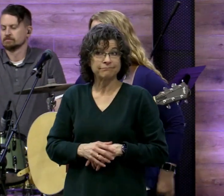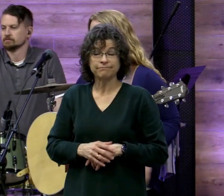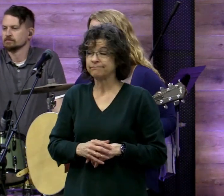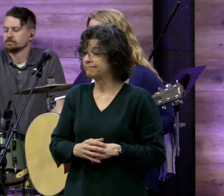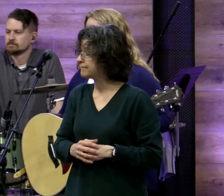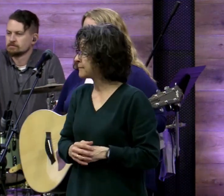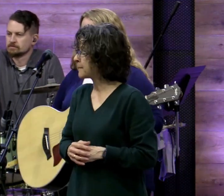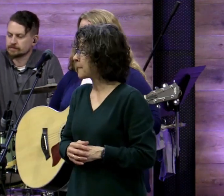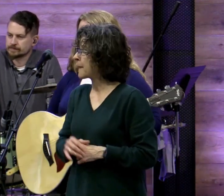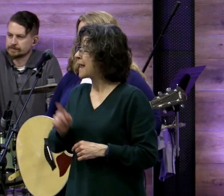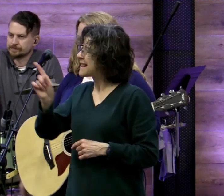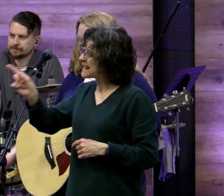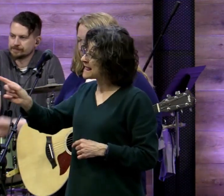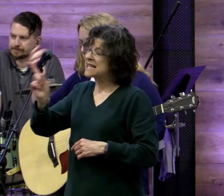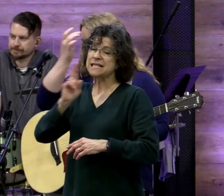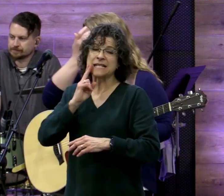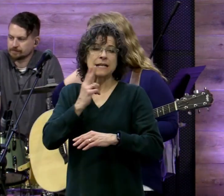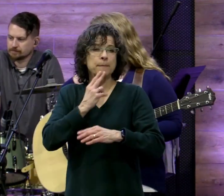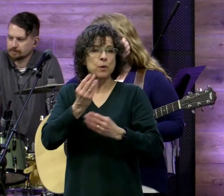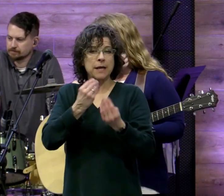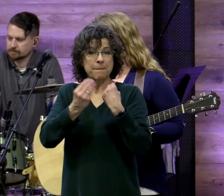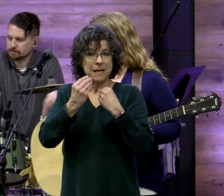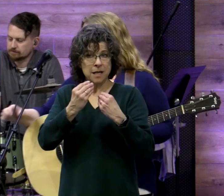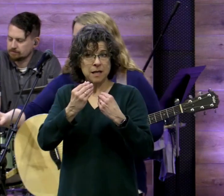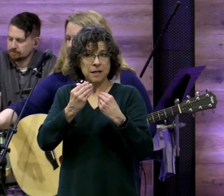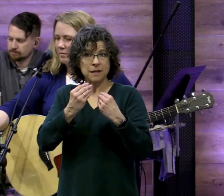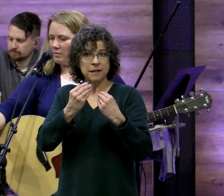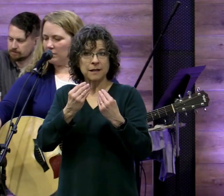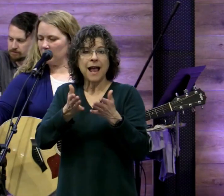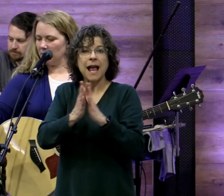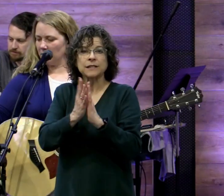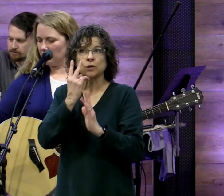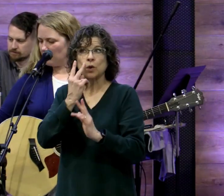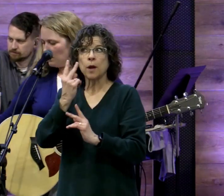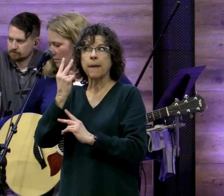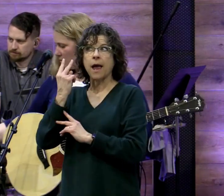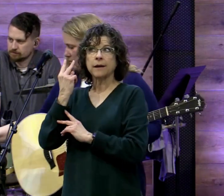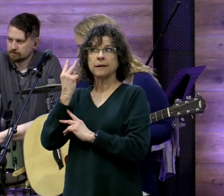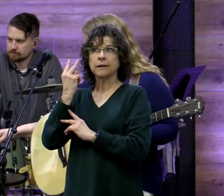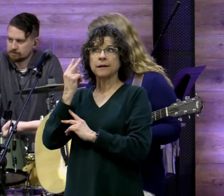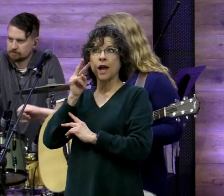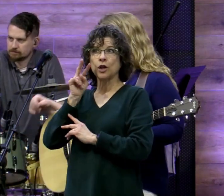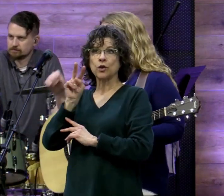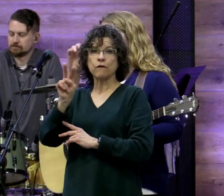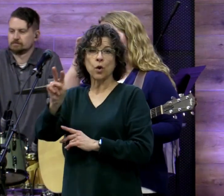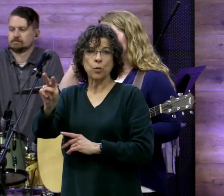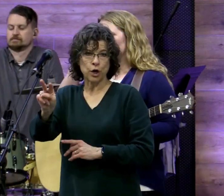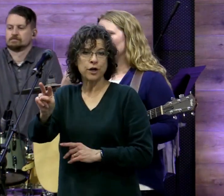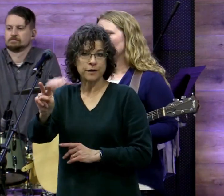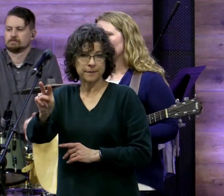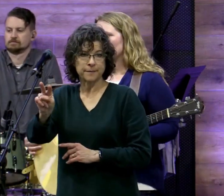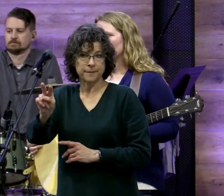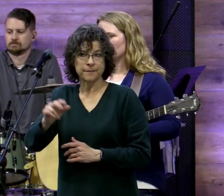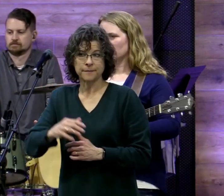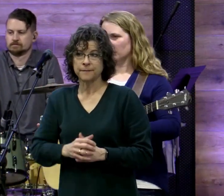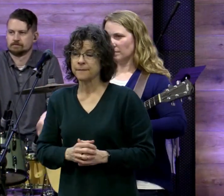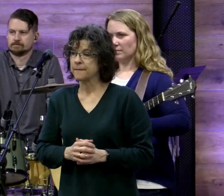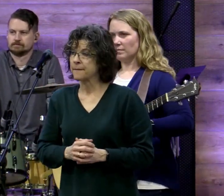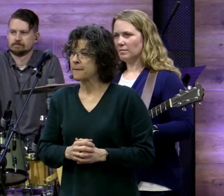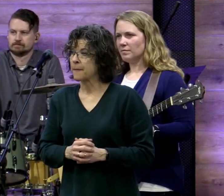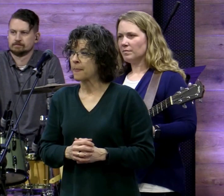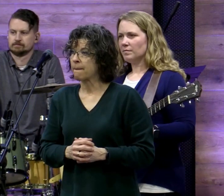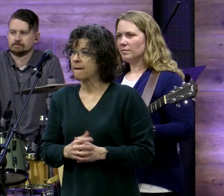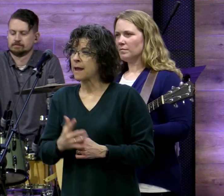This meal calls us to look back, and it calls us to look forward. I'd like to